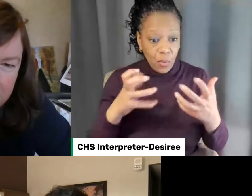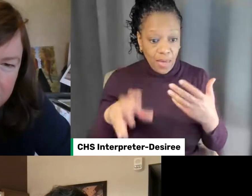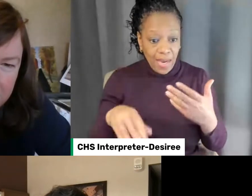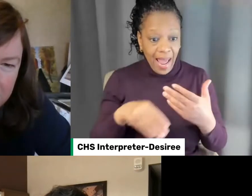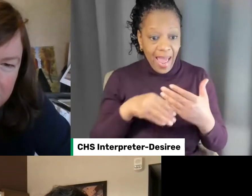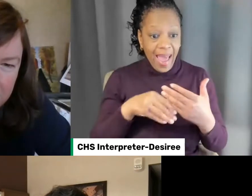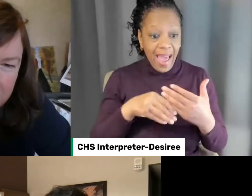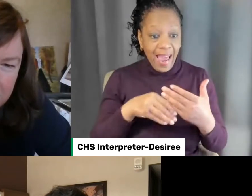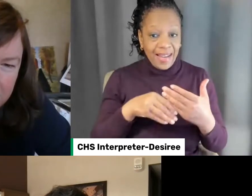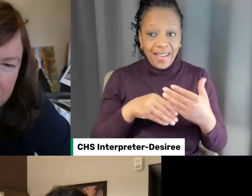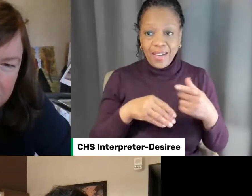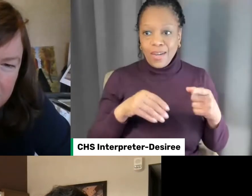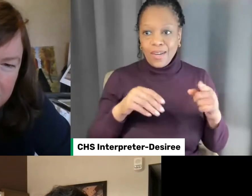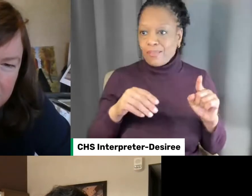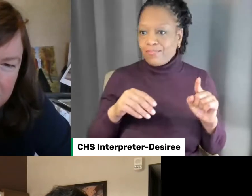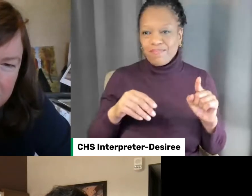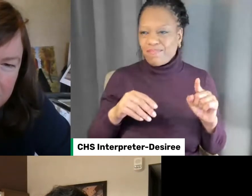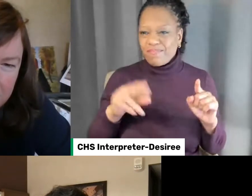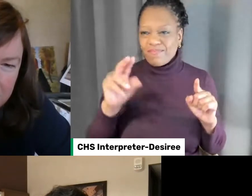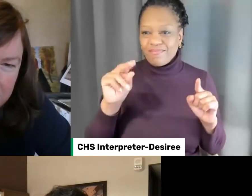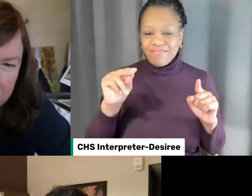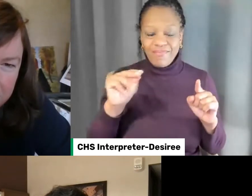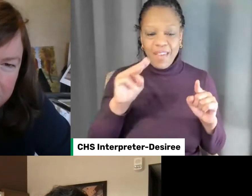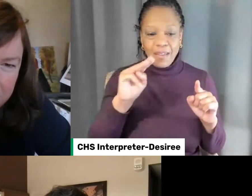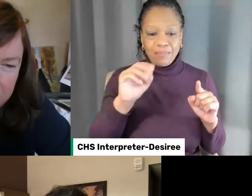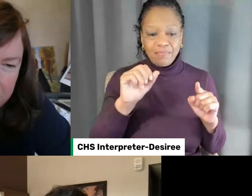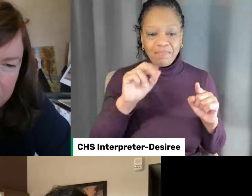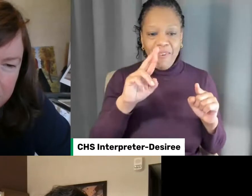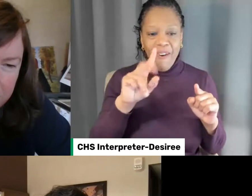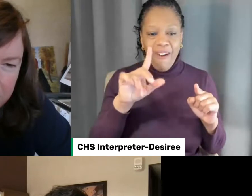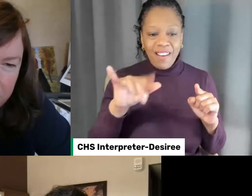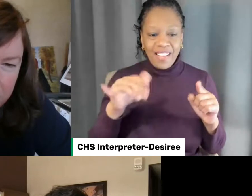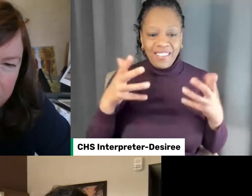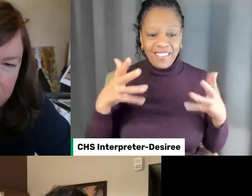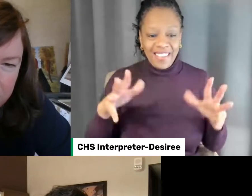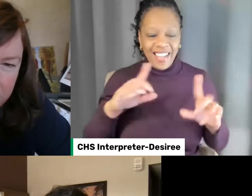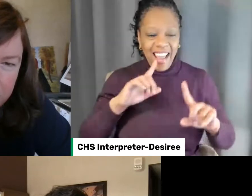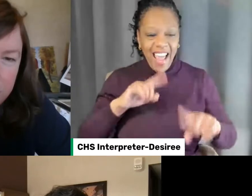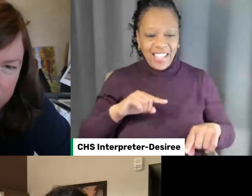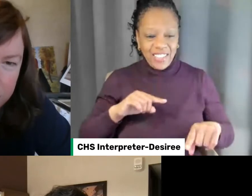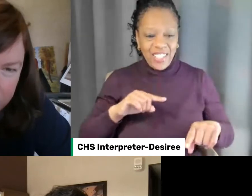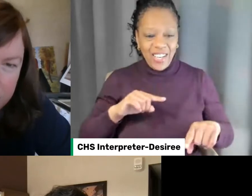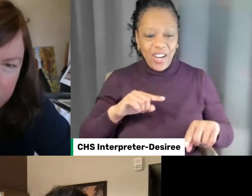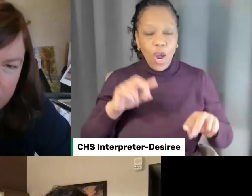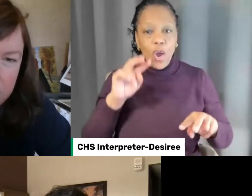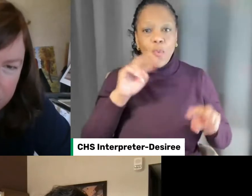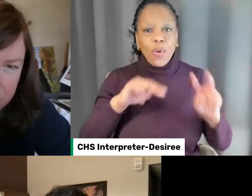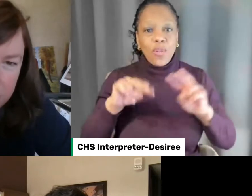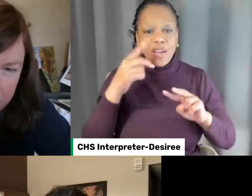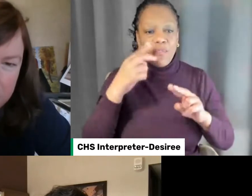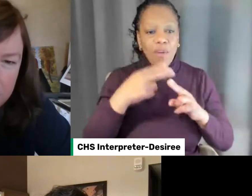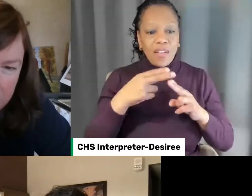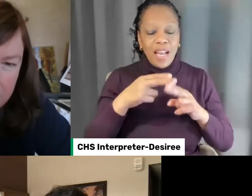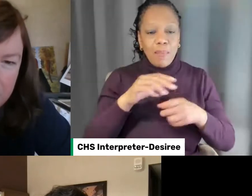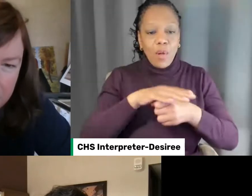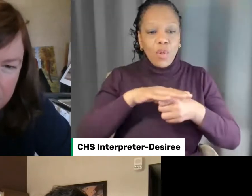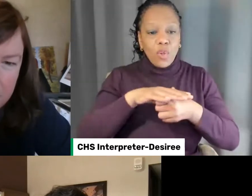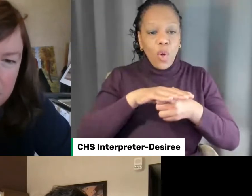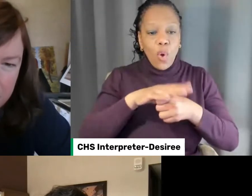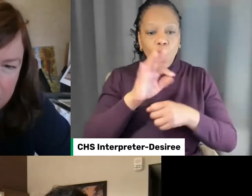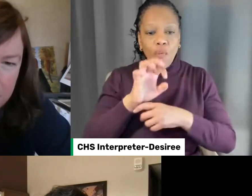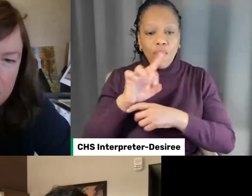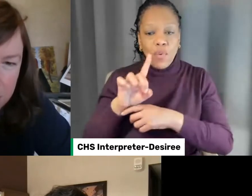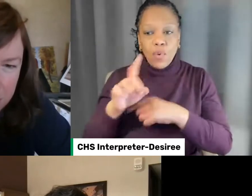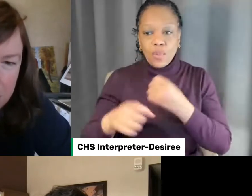No, I was just Marley answered it. Liz was looking for the name of the local food infrastructure and local food